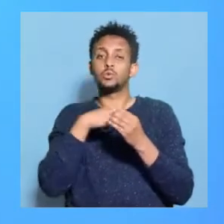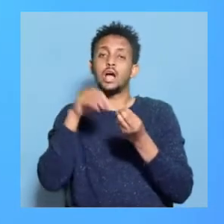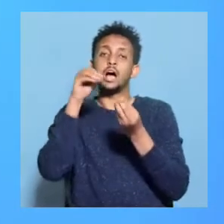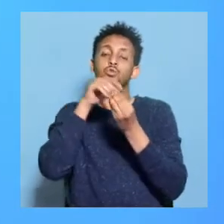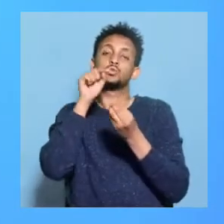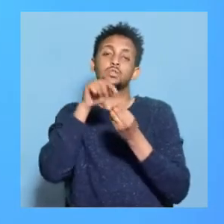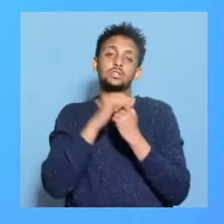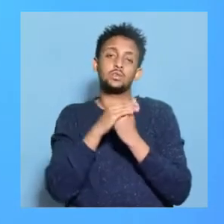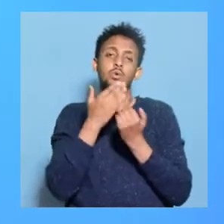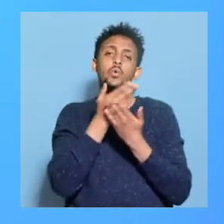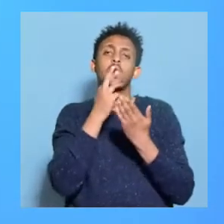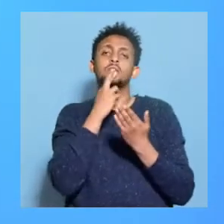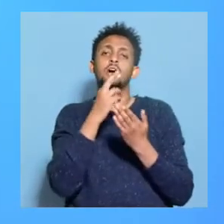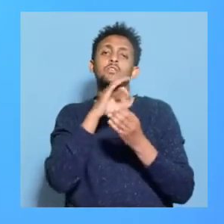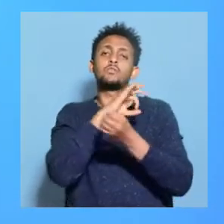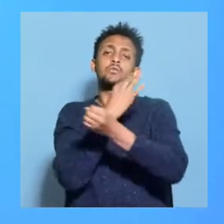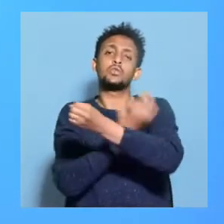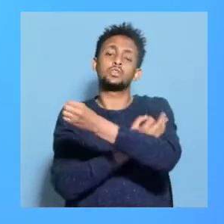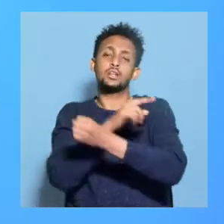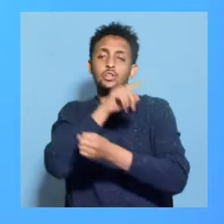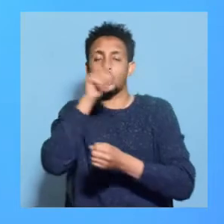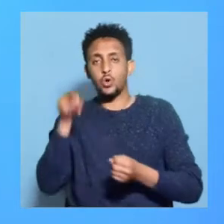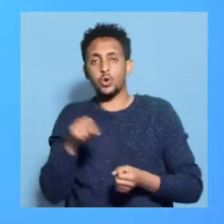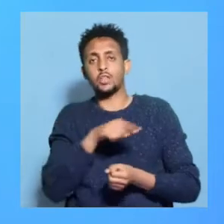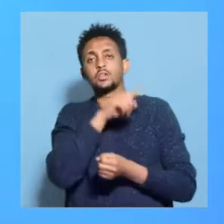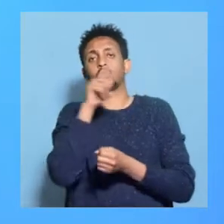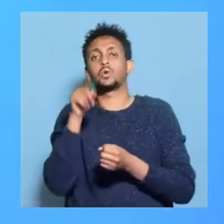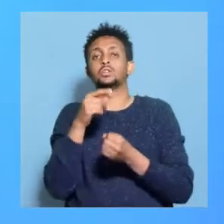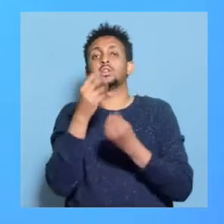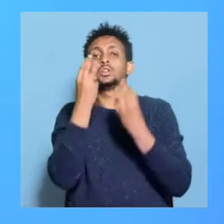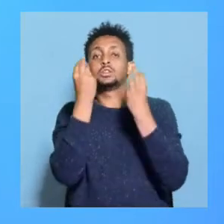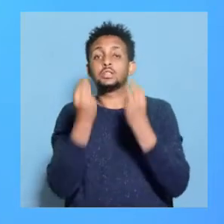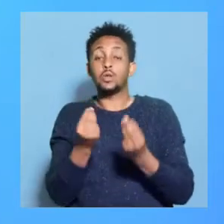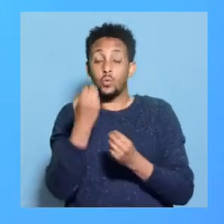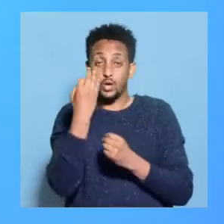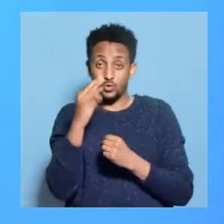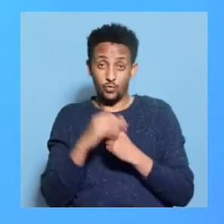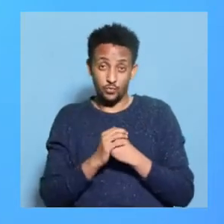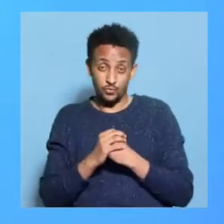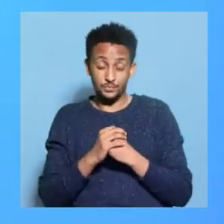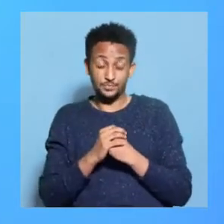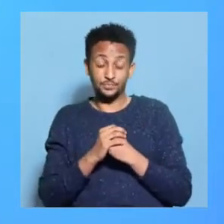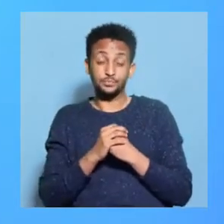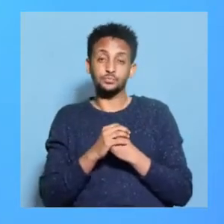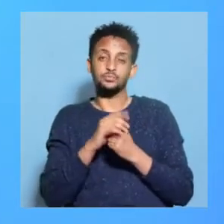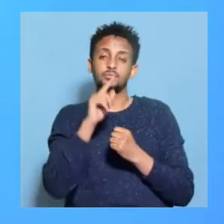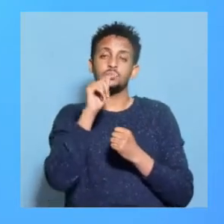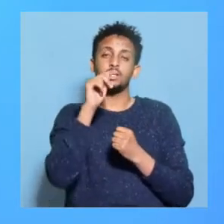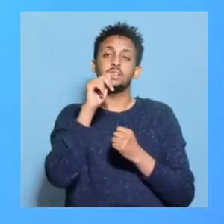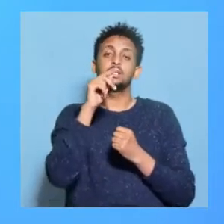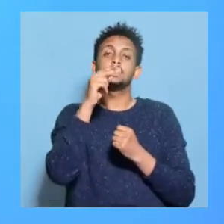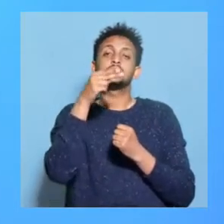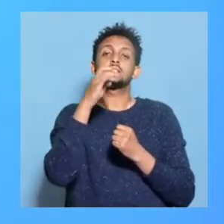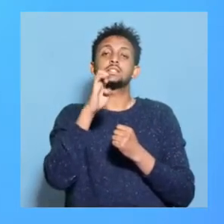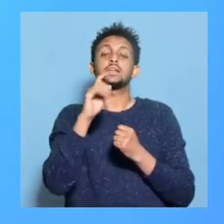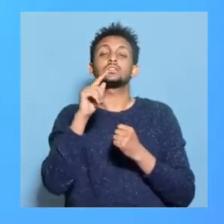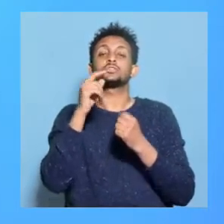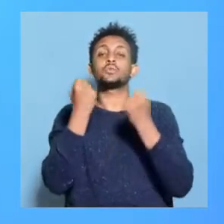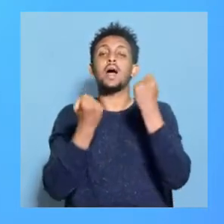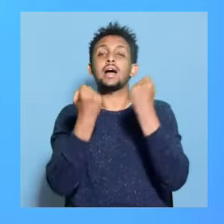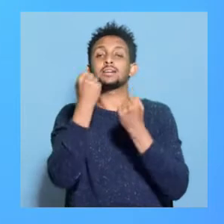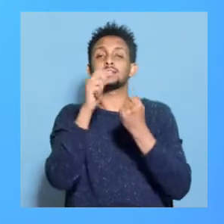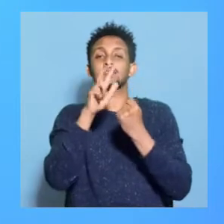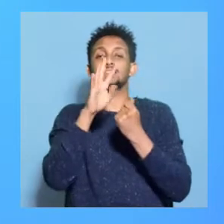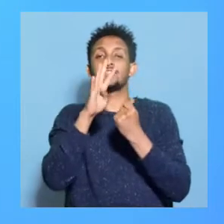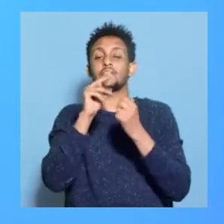these two. What are the forces acting counterclockwise? The weight of the truck. The weight of the truck